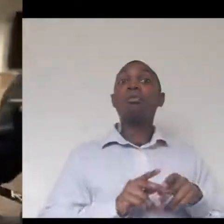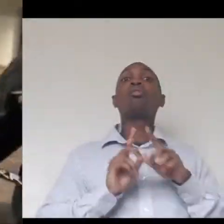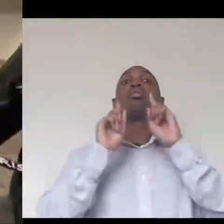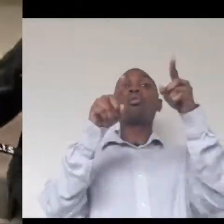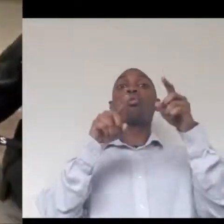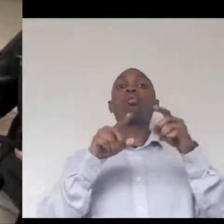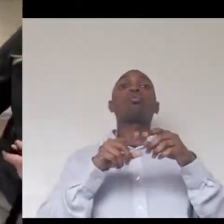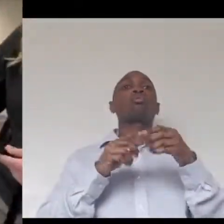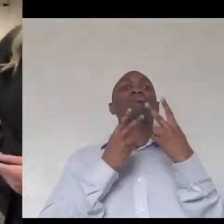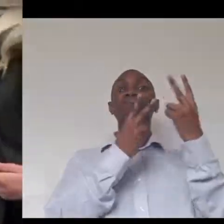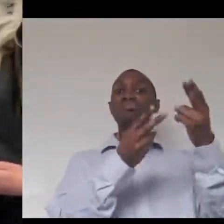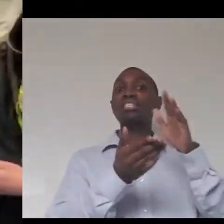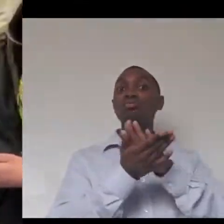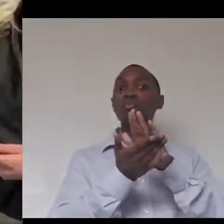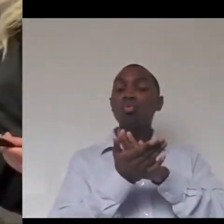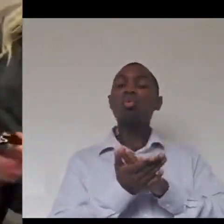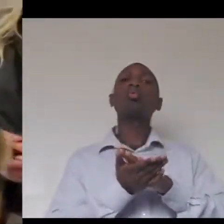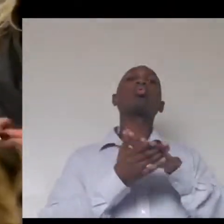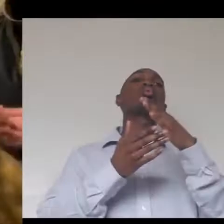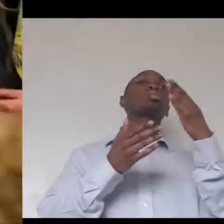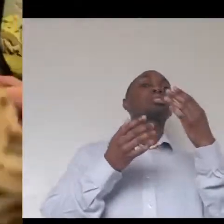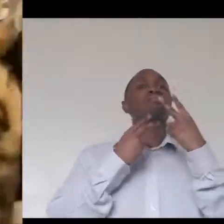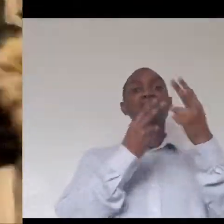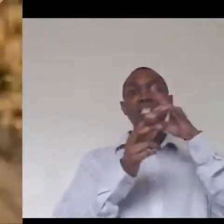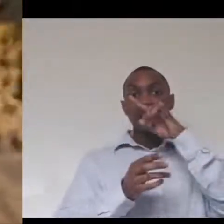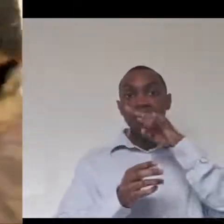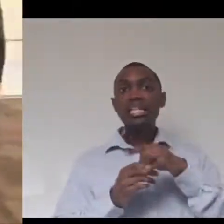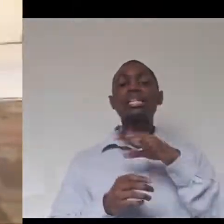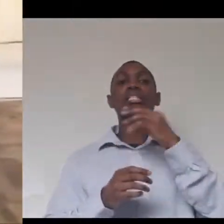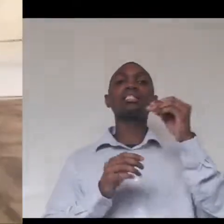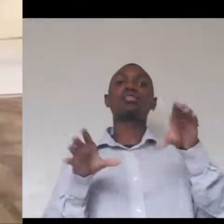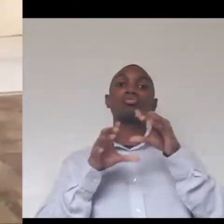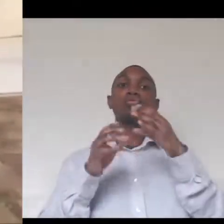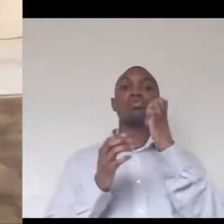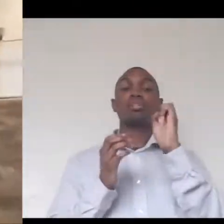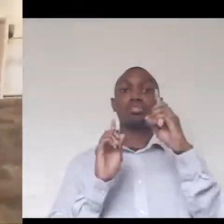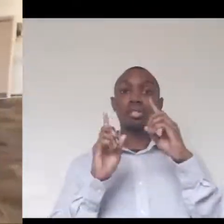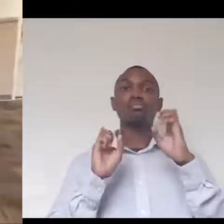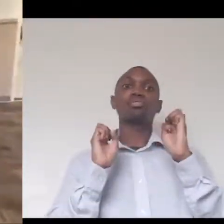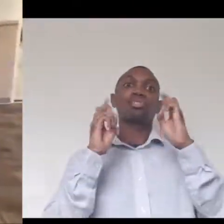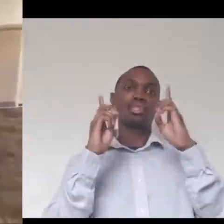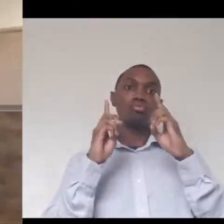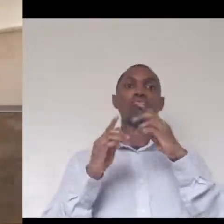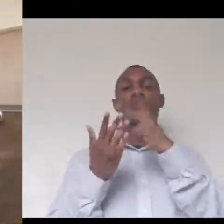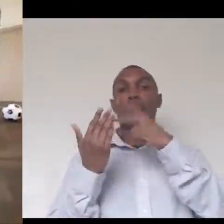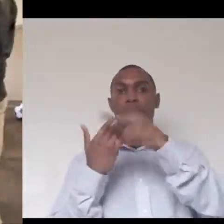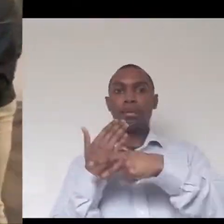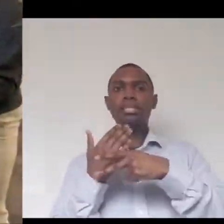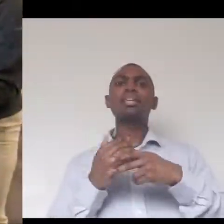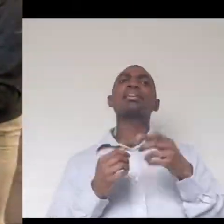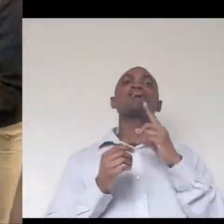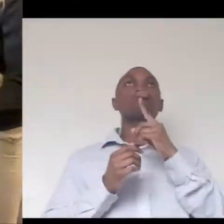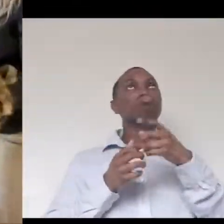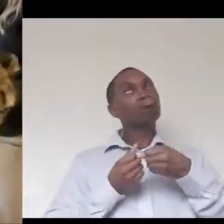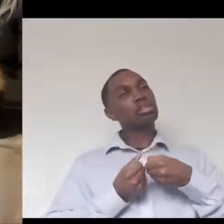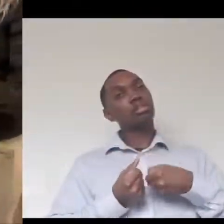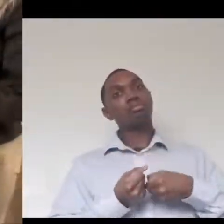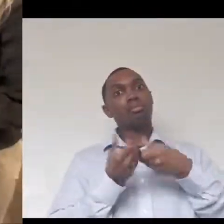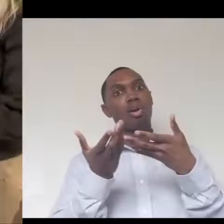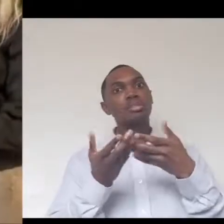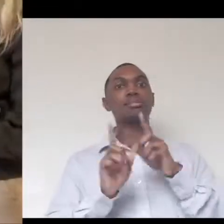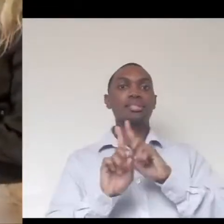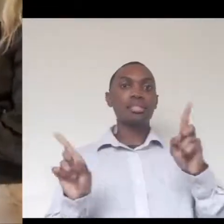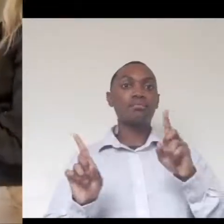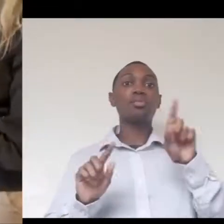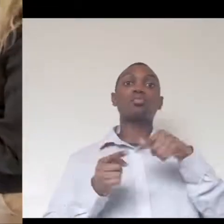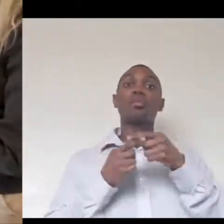do educational programs, and it really makes a difference when people are able to visit with a cheetah and see them and realize